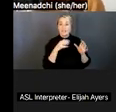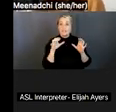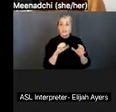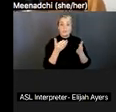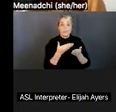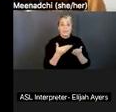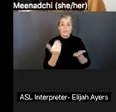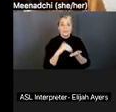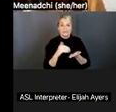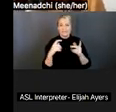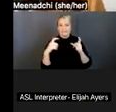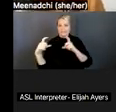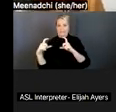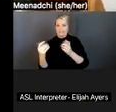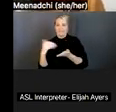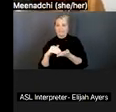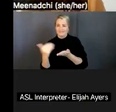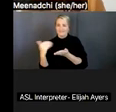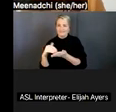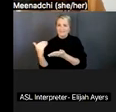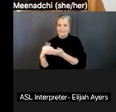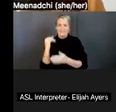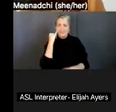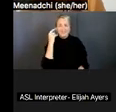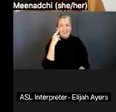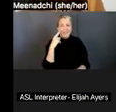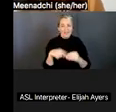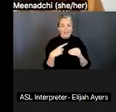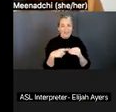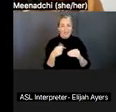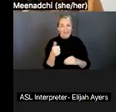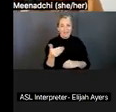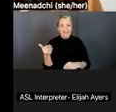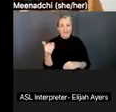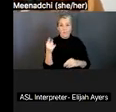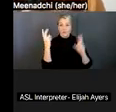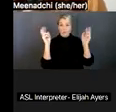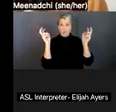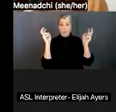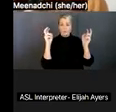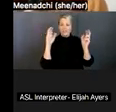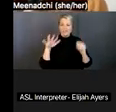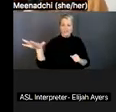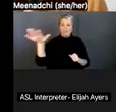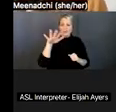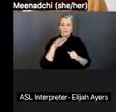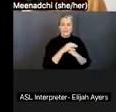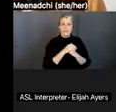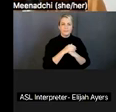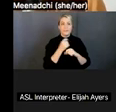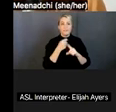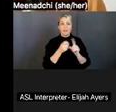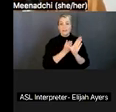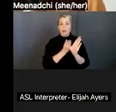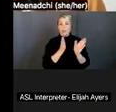repetitively. If you think about anything, there was this quote that's been going around from a